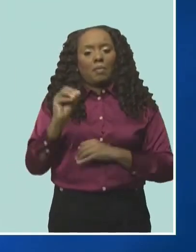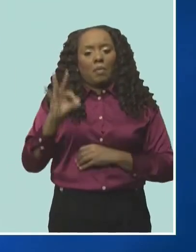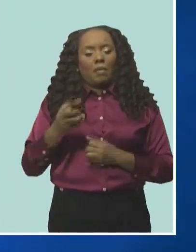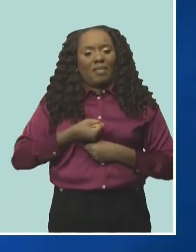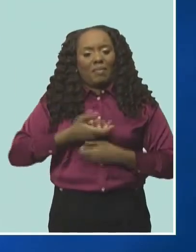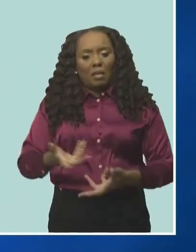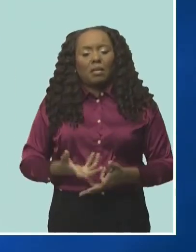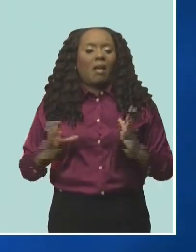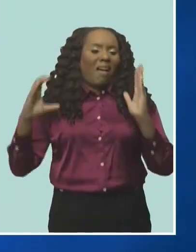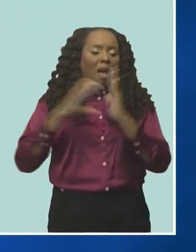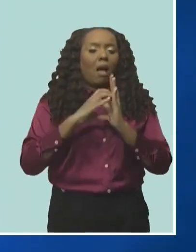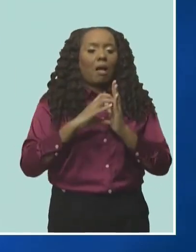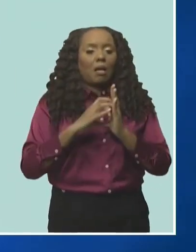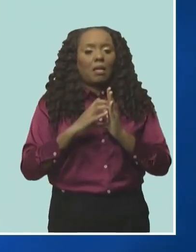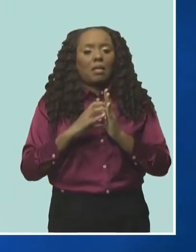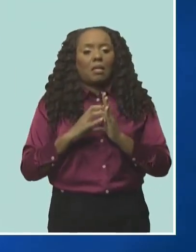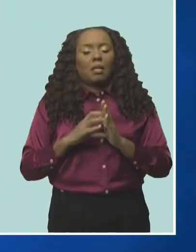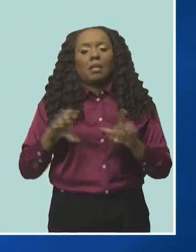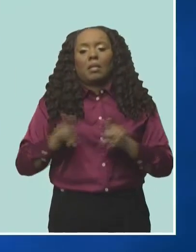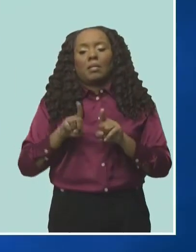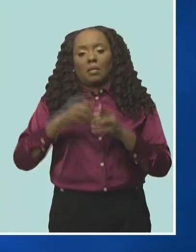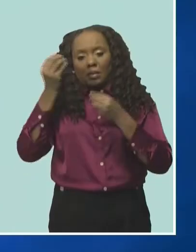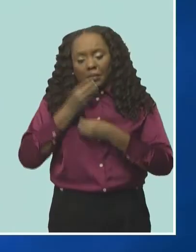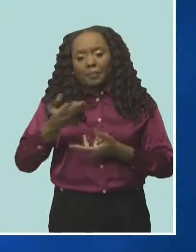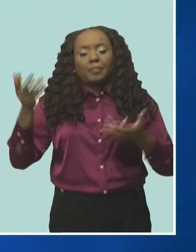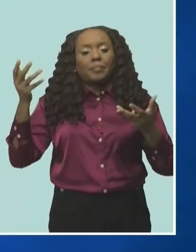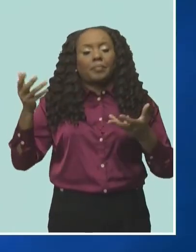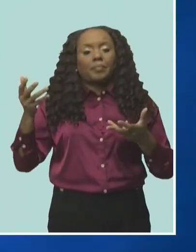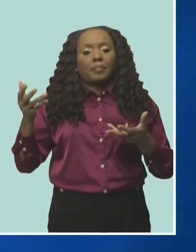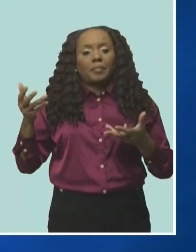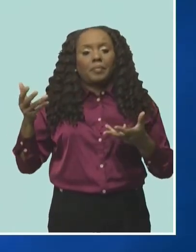there also makes reference to the fact that that freedom of expression